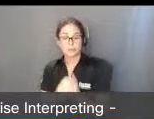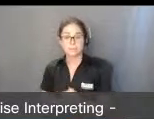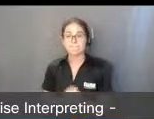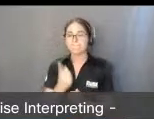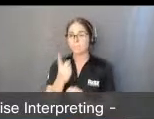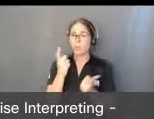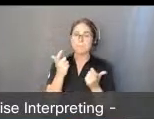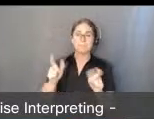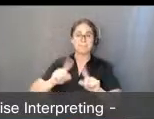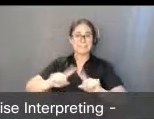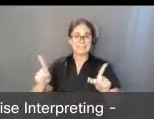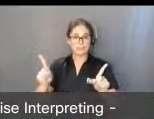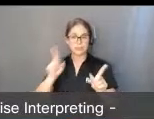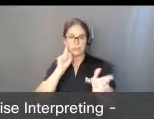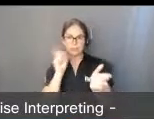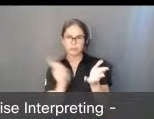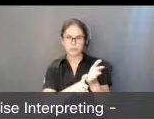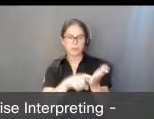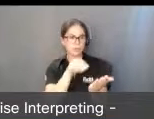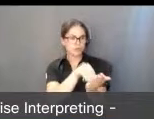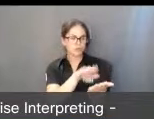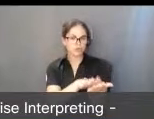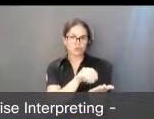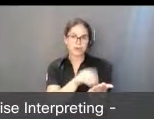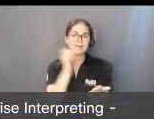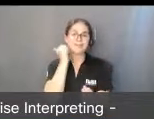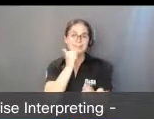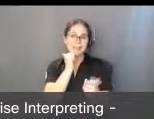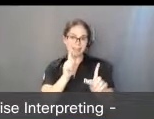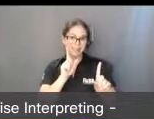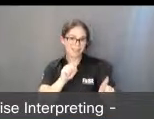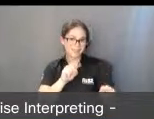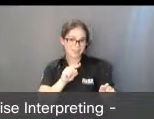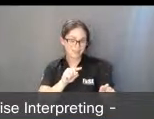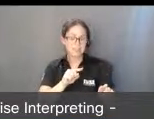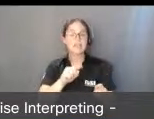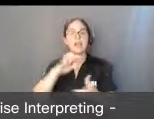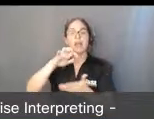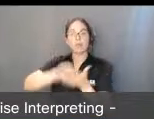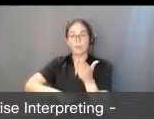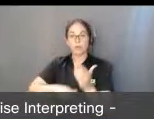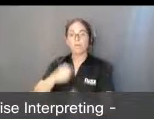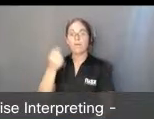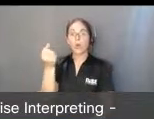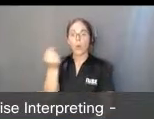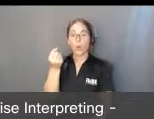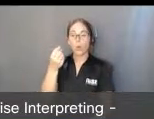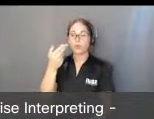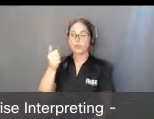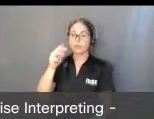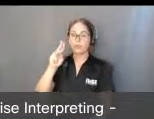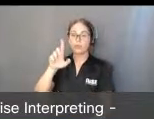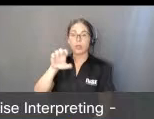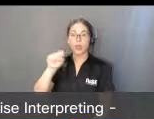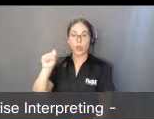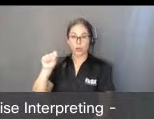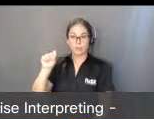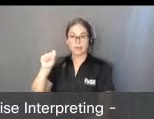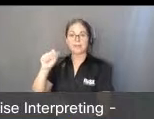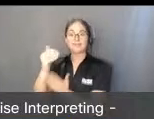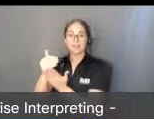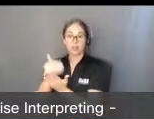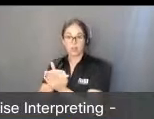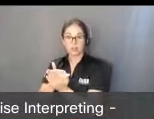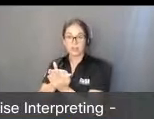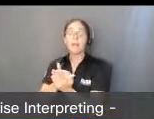differences involves the tracking of daily attendance and the removal of the hold harmless clause, which means that student work will now count toward their grade.